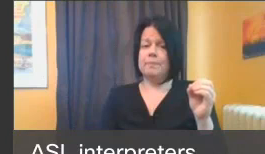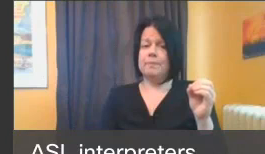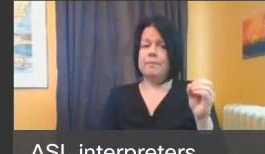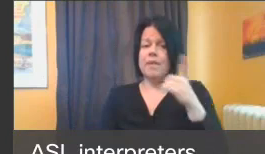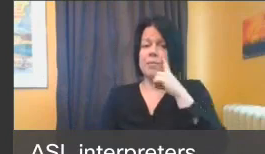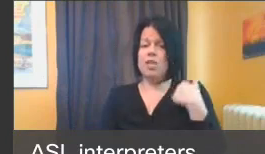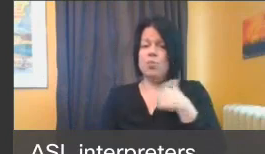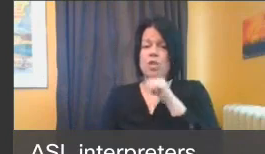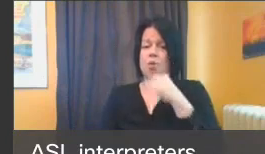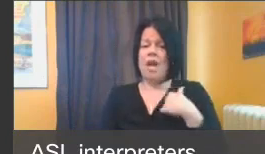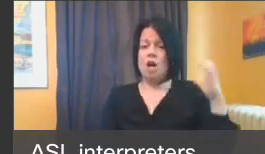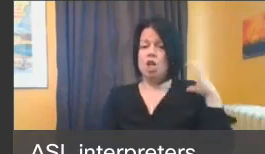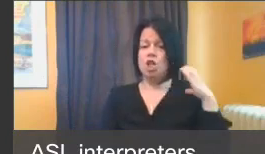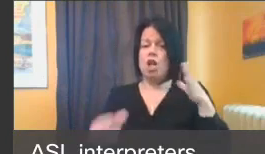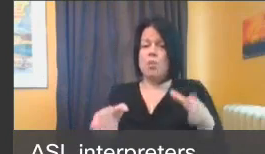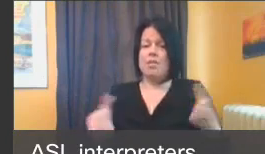have our chair with us today, and